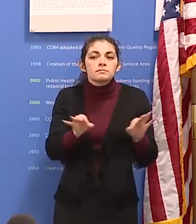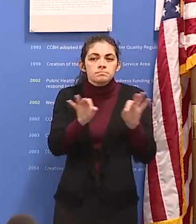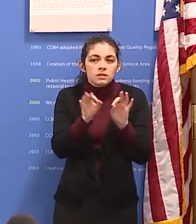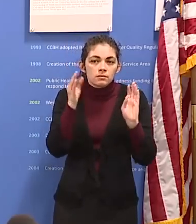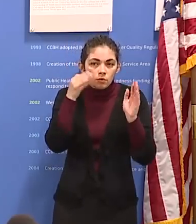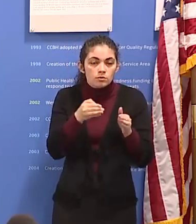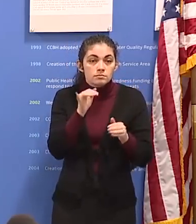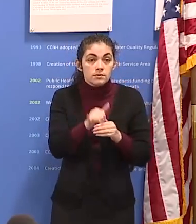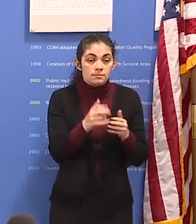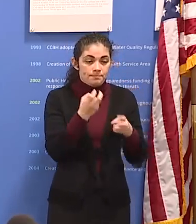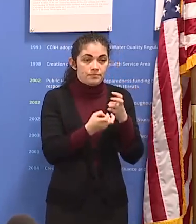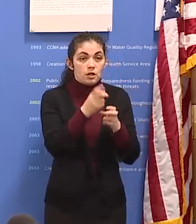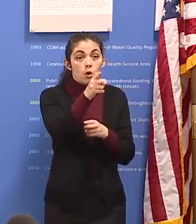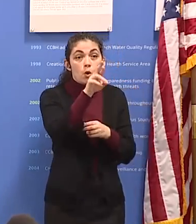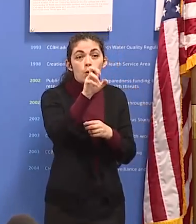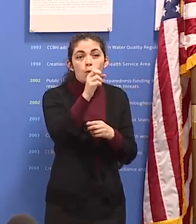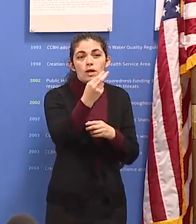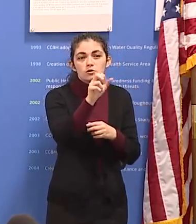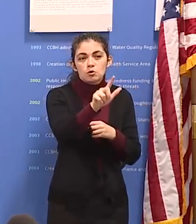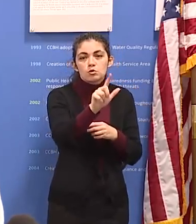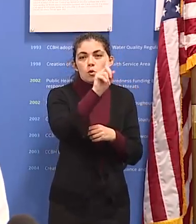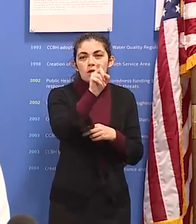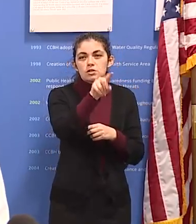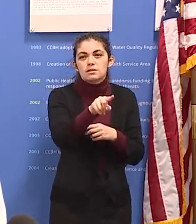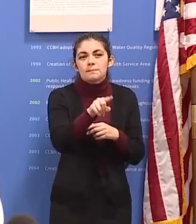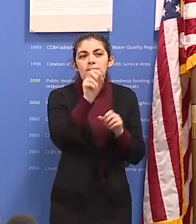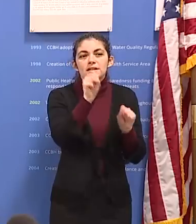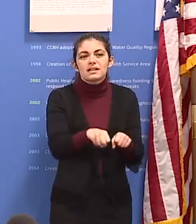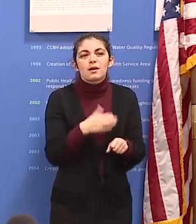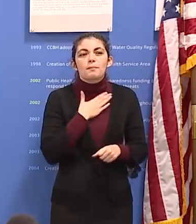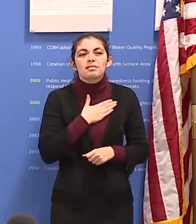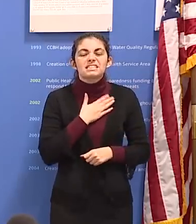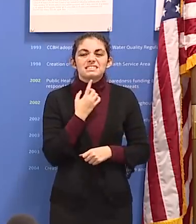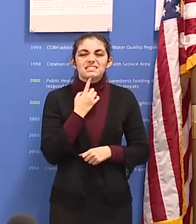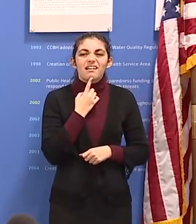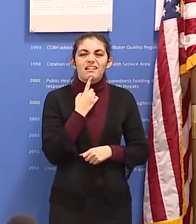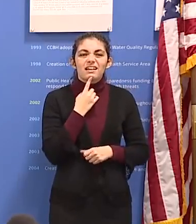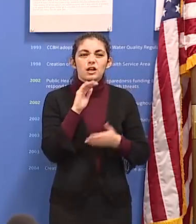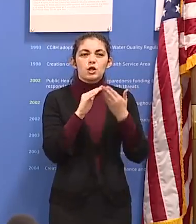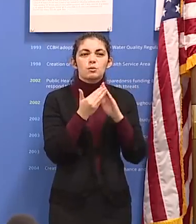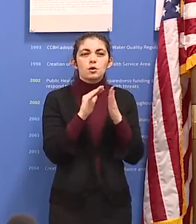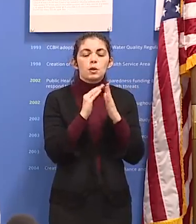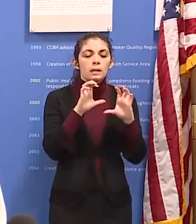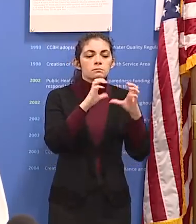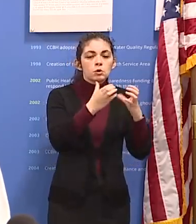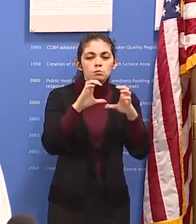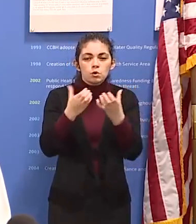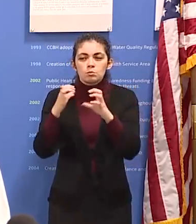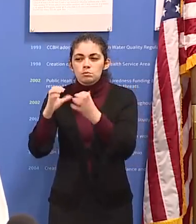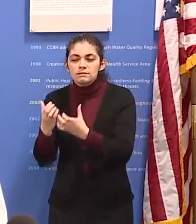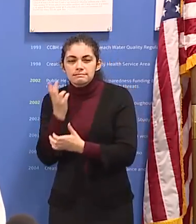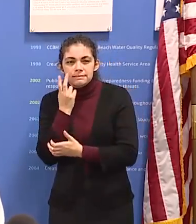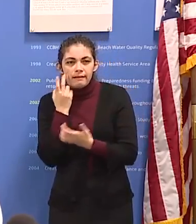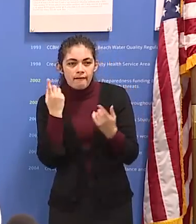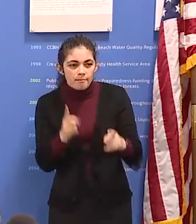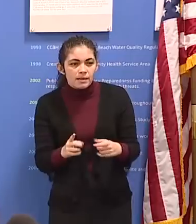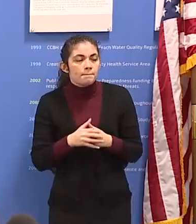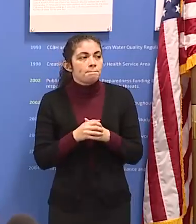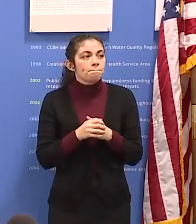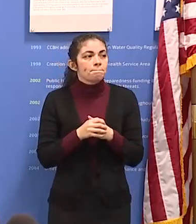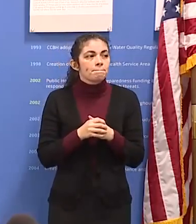process. So Rachel's question was about, could I please talk a little bit about the community clusters that we're seeing? And you've heard me talk